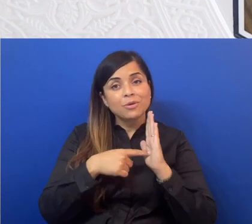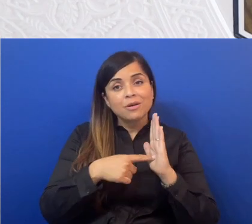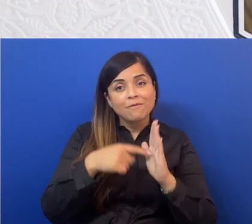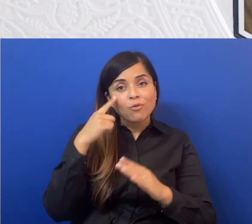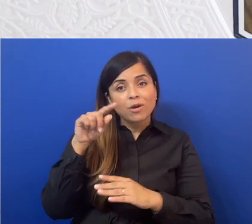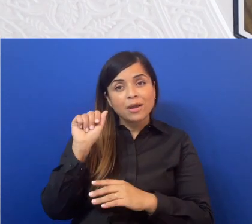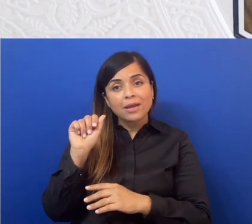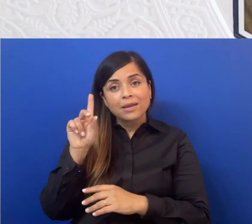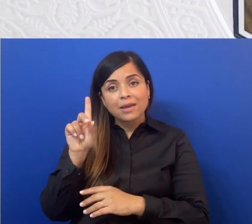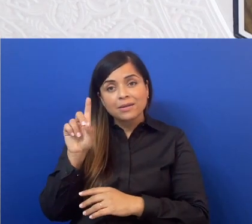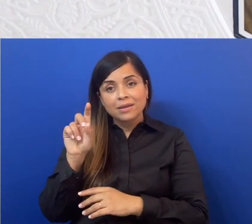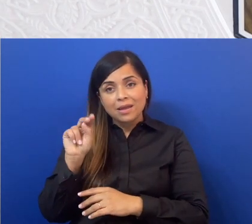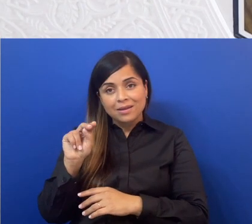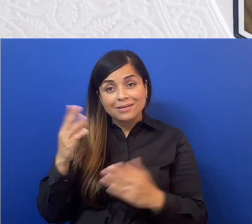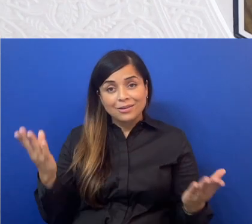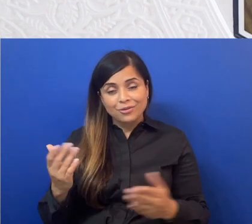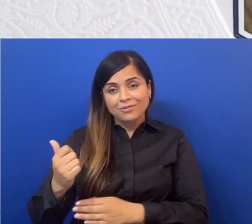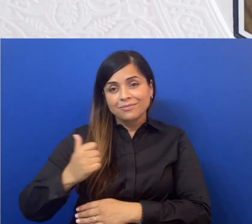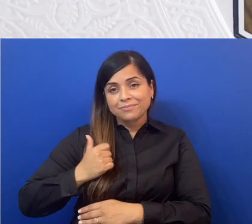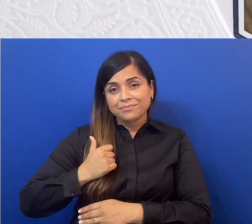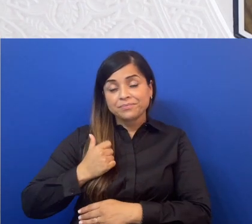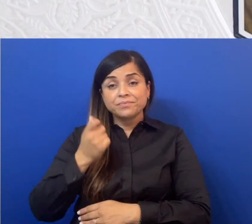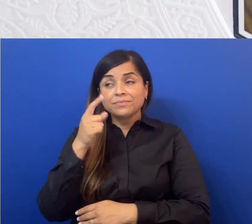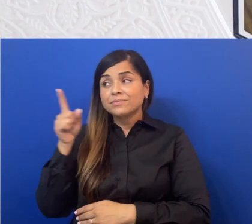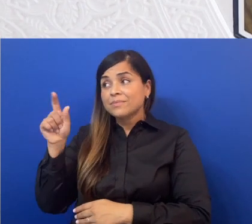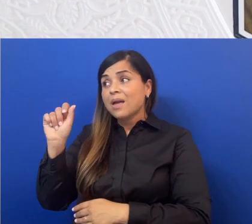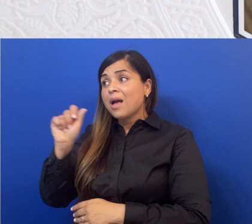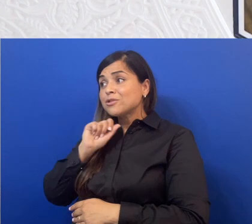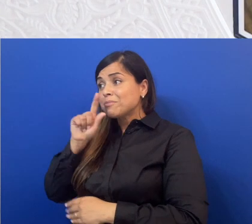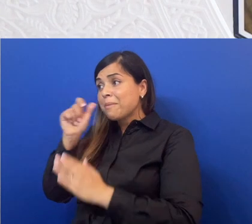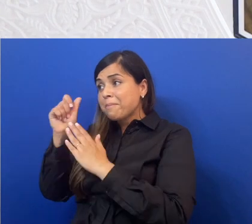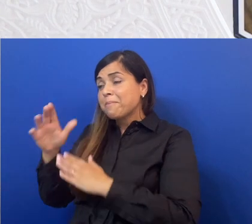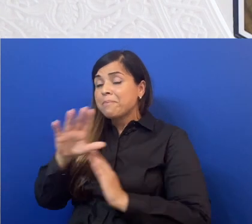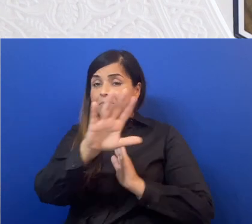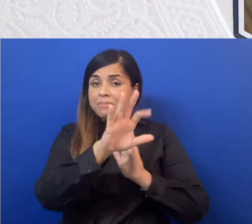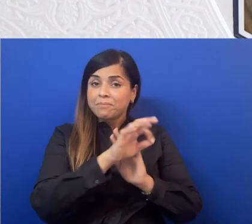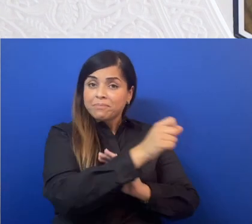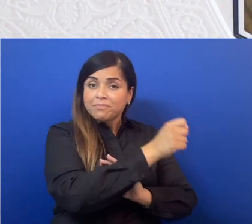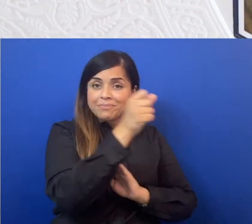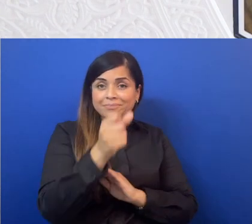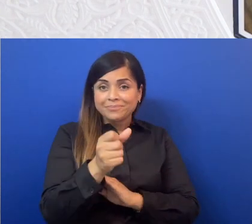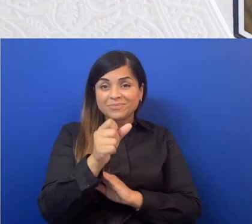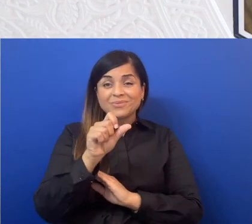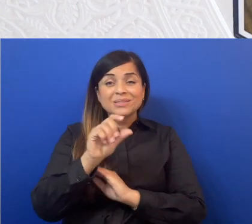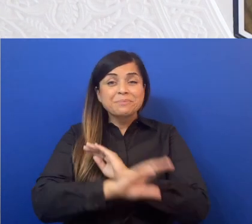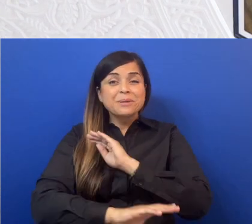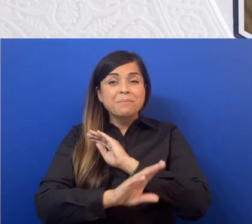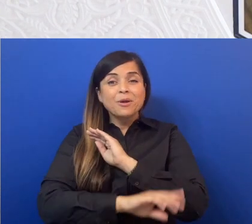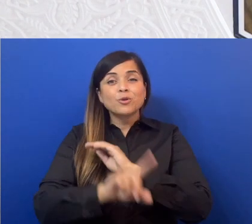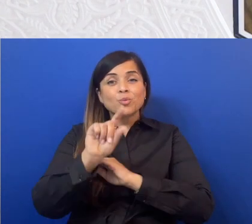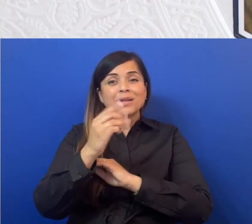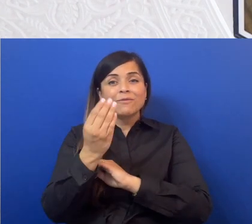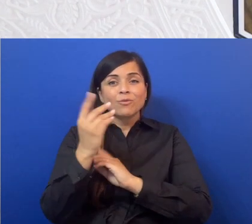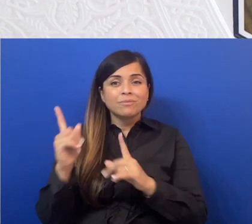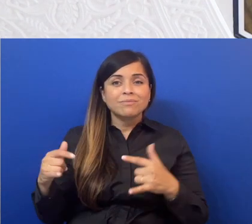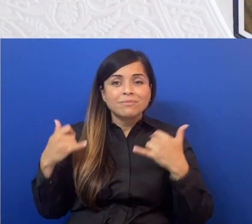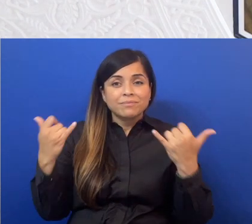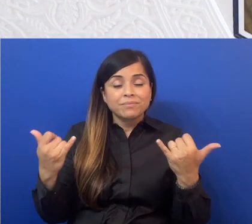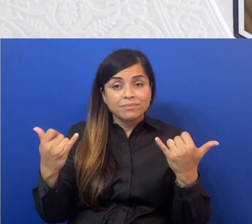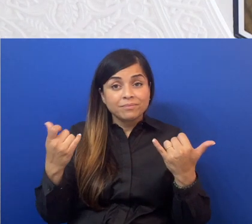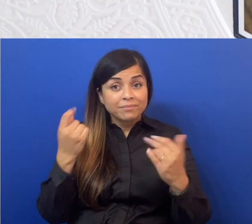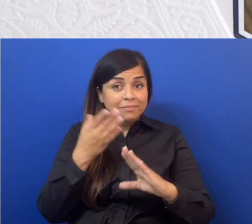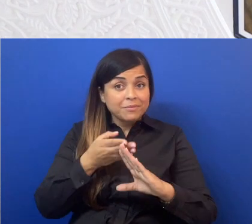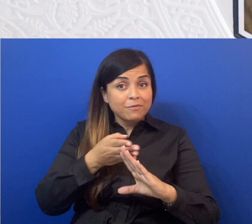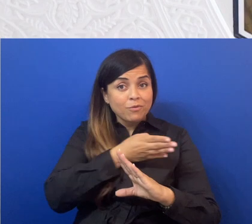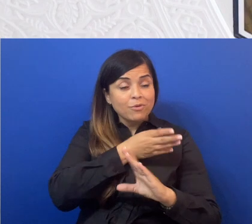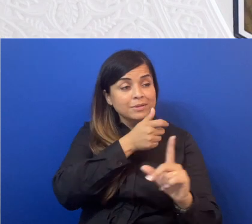Dr. Eboo was appointed by His Highness the Aga Khan in September of 2014. Prior to his appointment in Canada, he